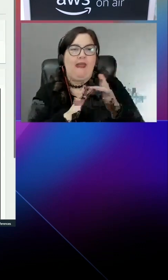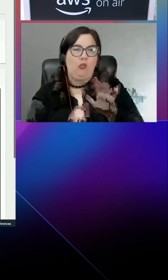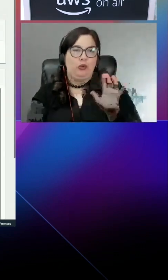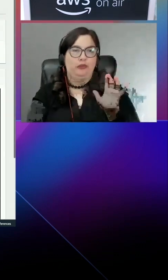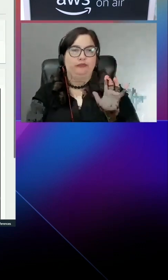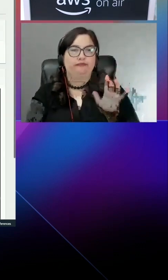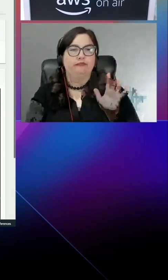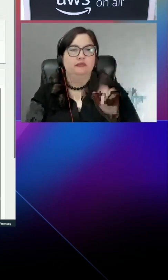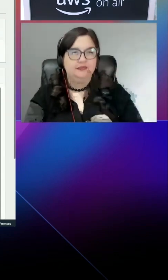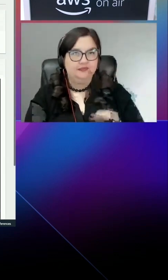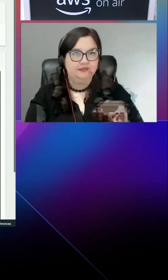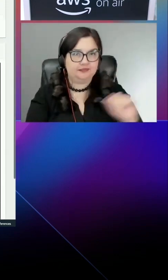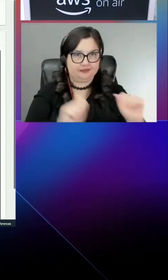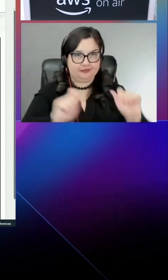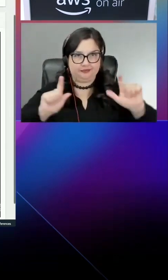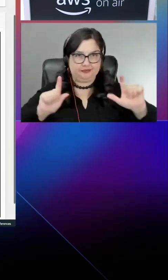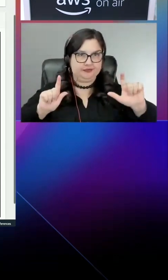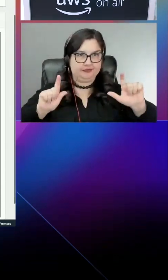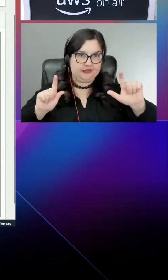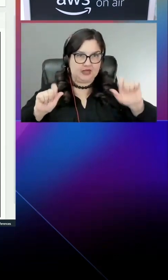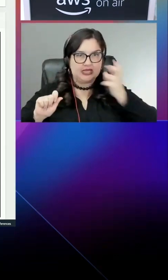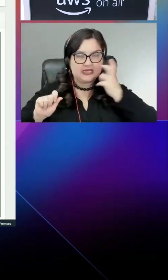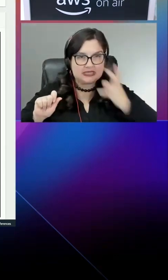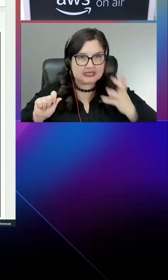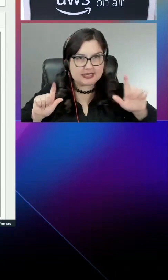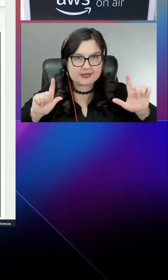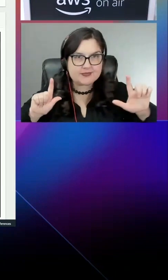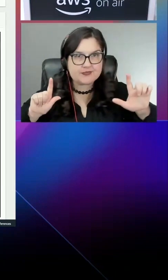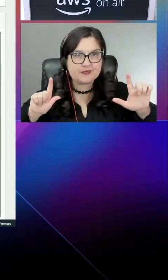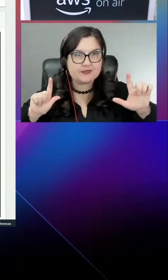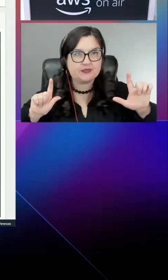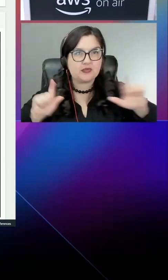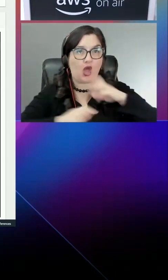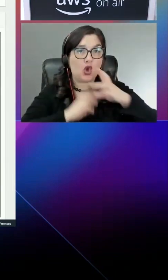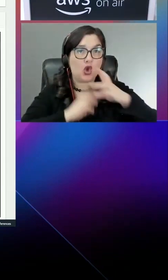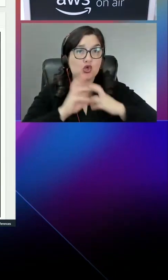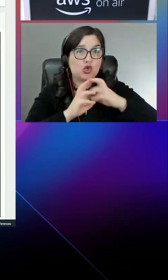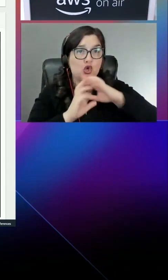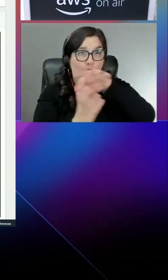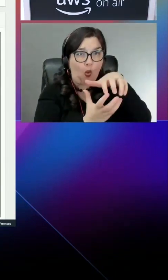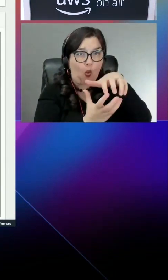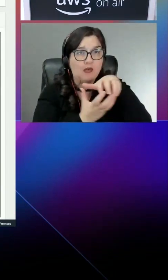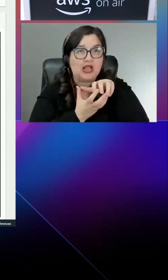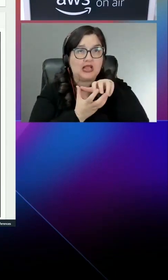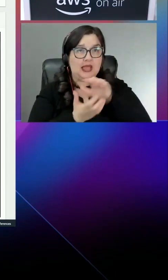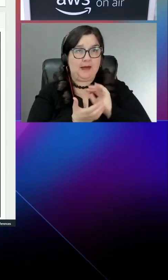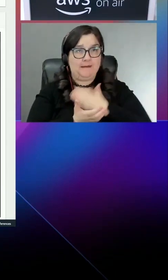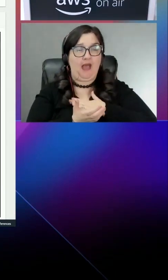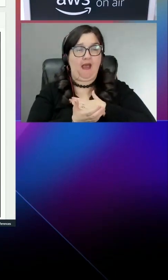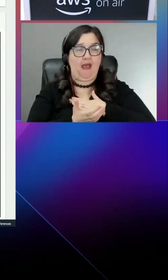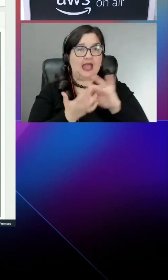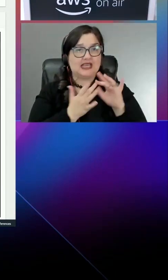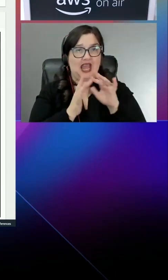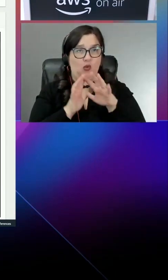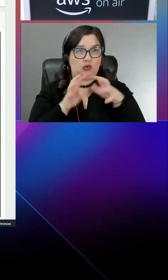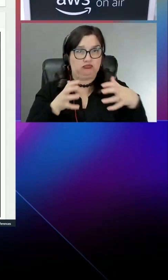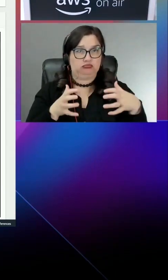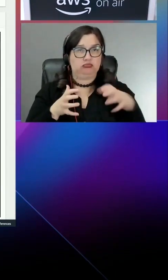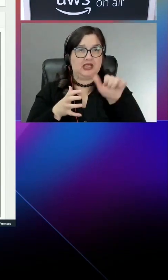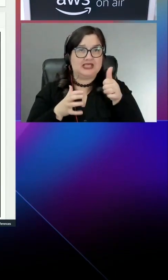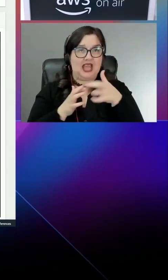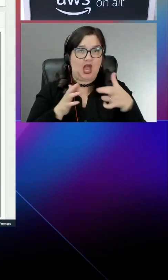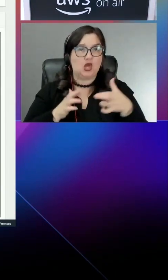in here, I can see, for example, globally, this is what my network looks like. So I'm running in, these are the 10 regions that we launched in